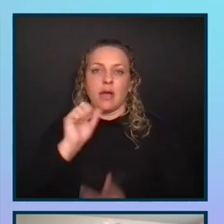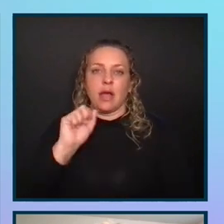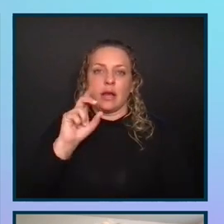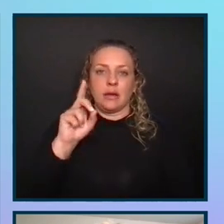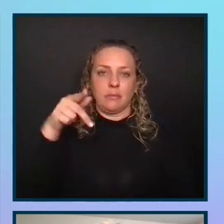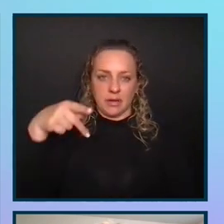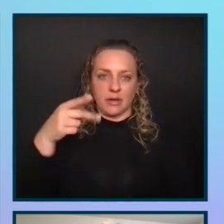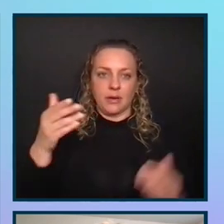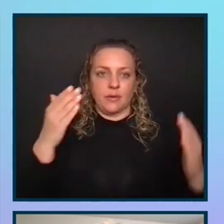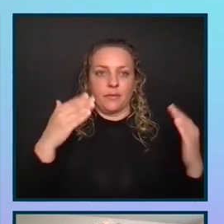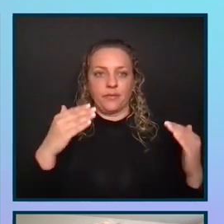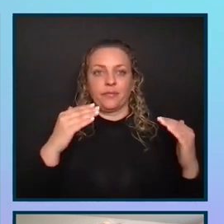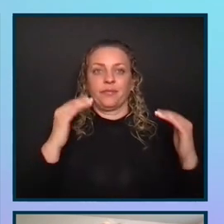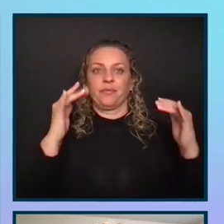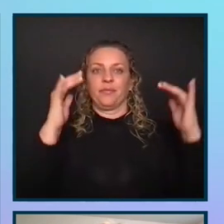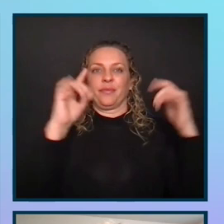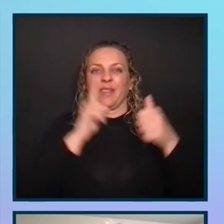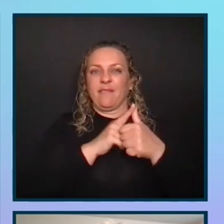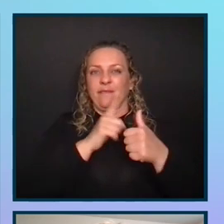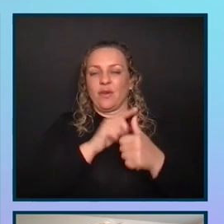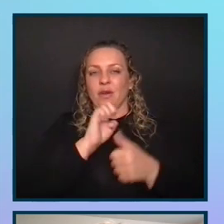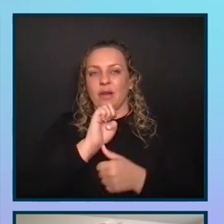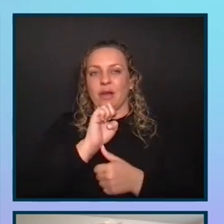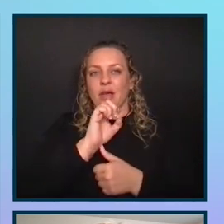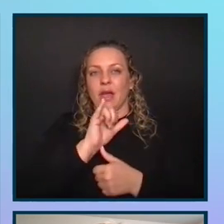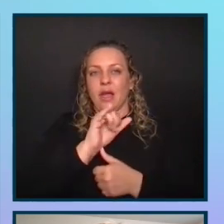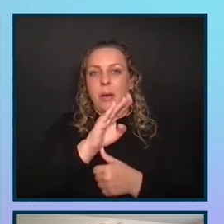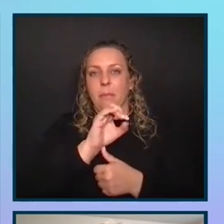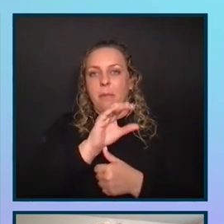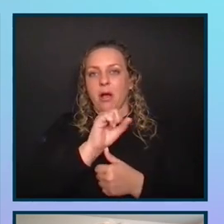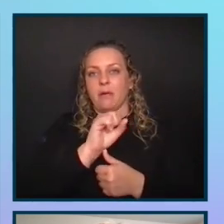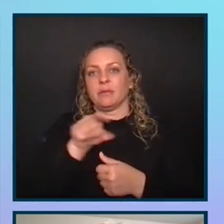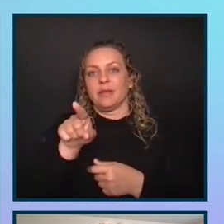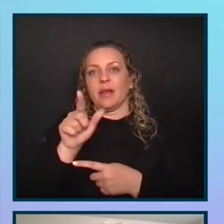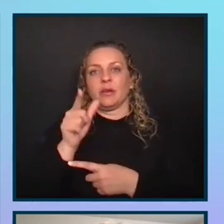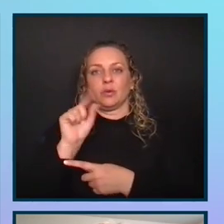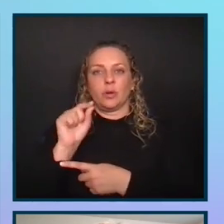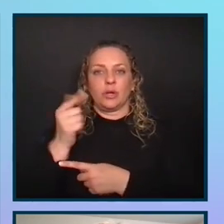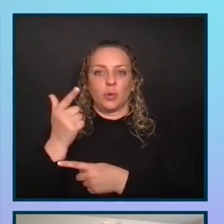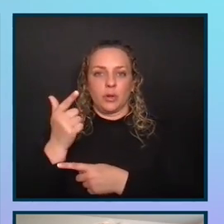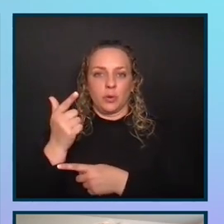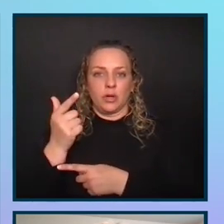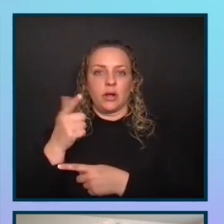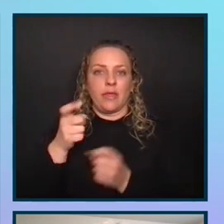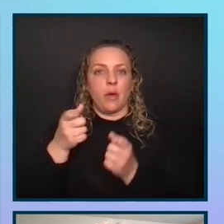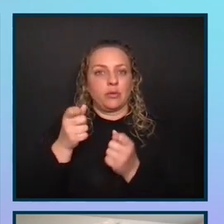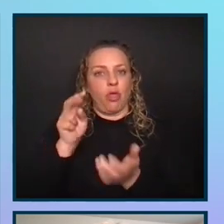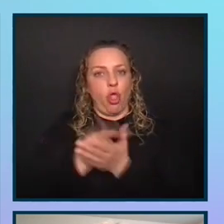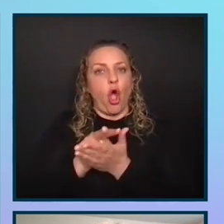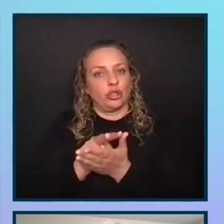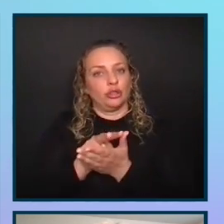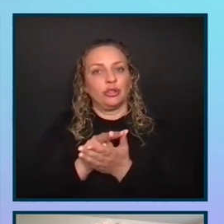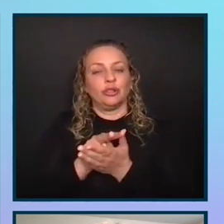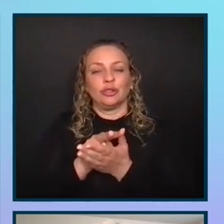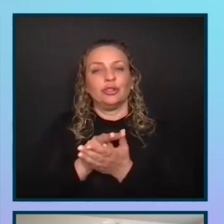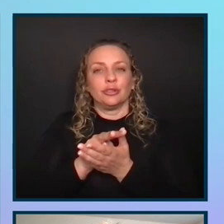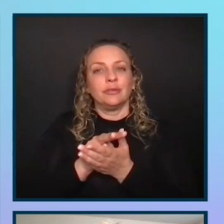The IBOBS thing was in 2021, which is when that case was lost.